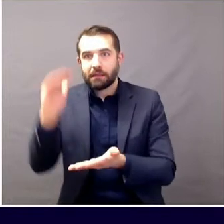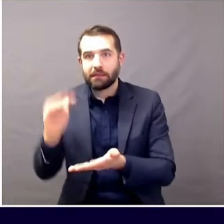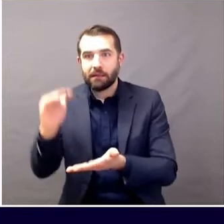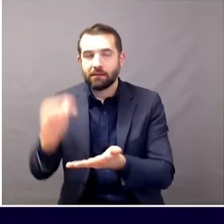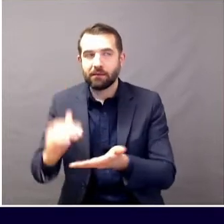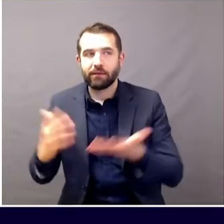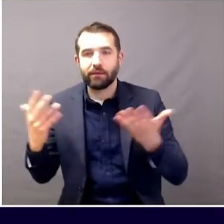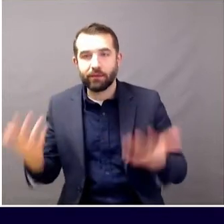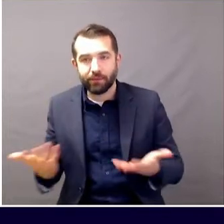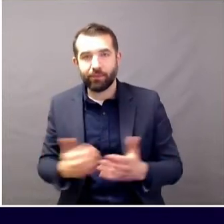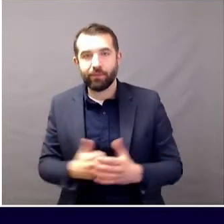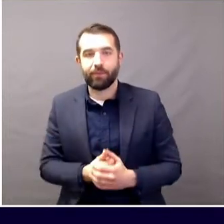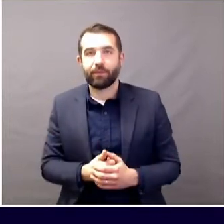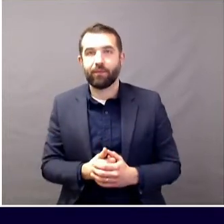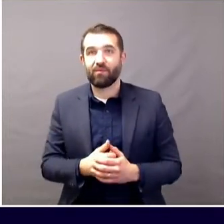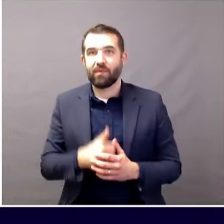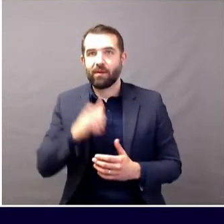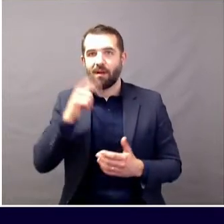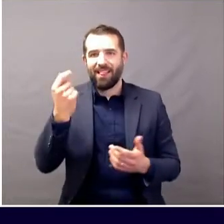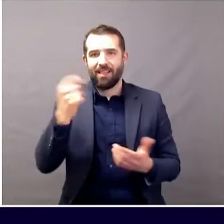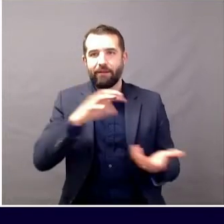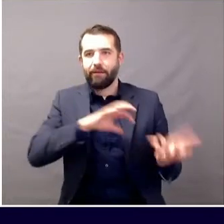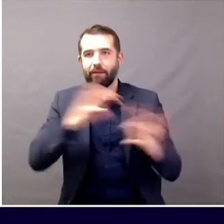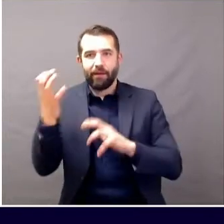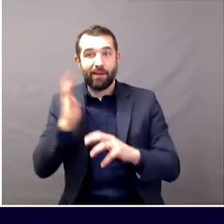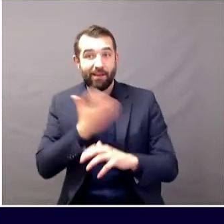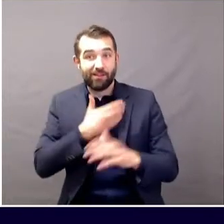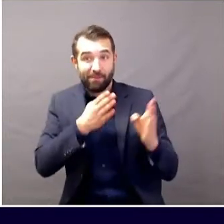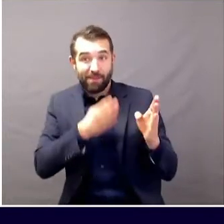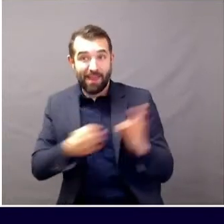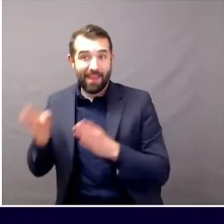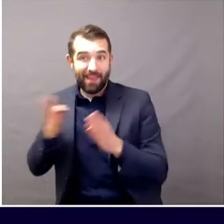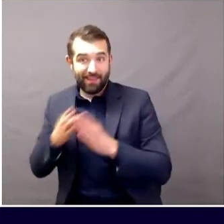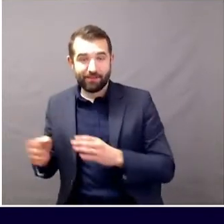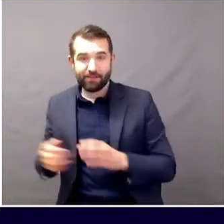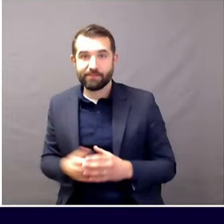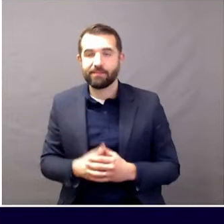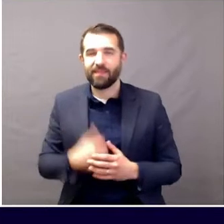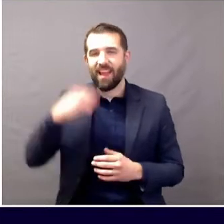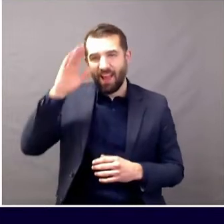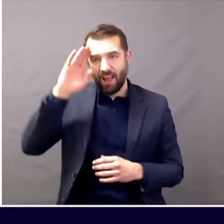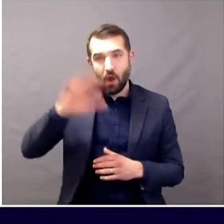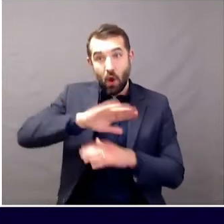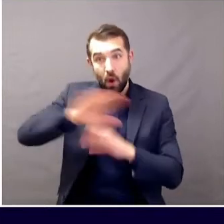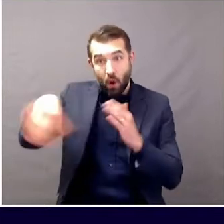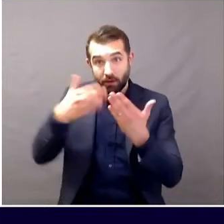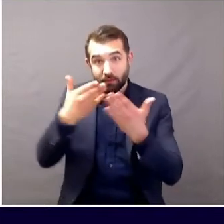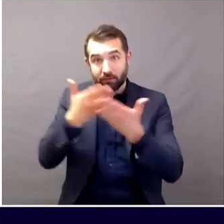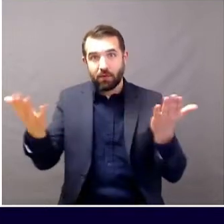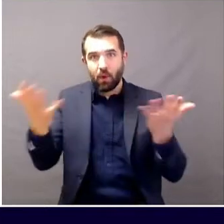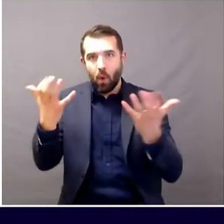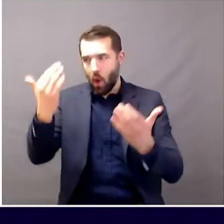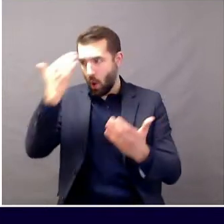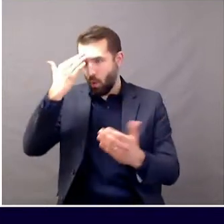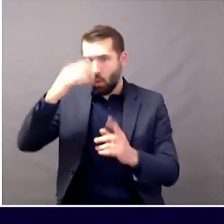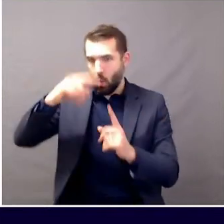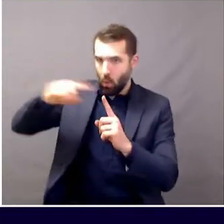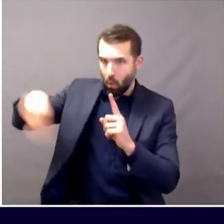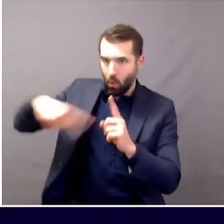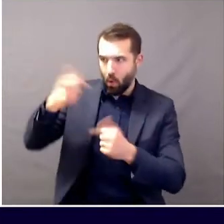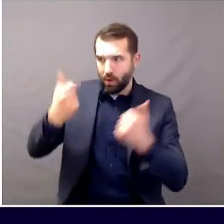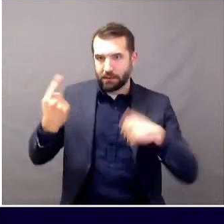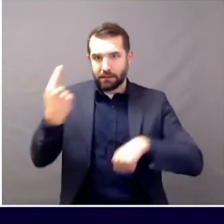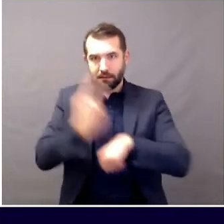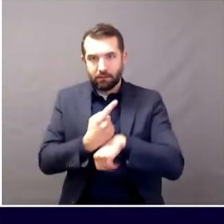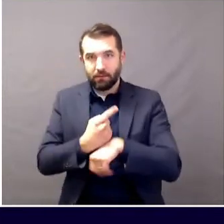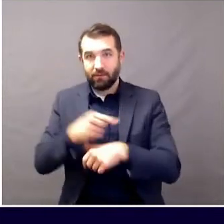but I don't have a firm date. I know that's the one thing that everyone wants. It's the one thing I wish I could provide. Hopefully I will